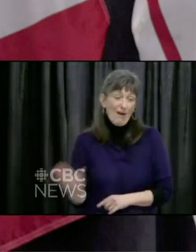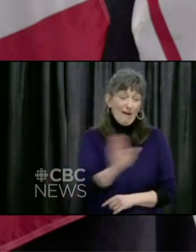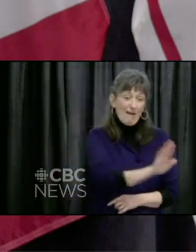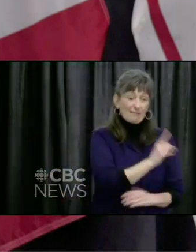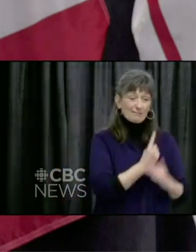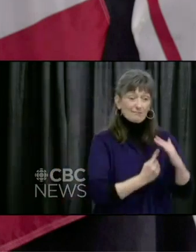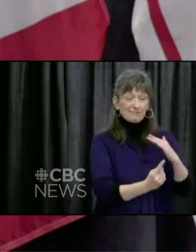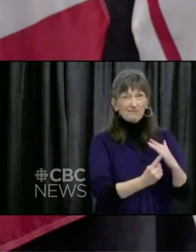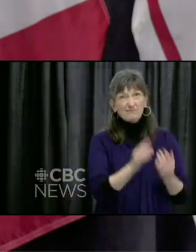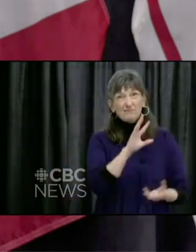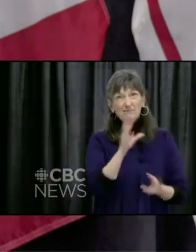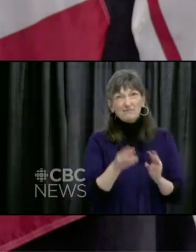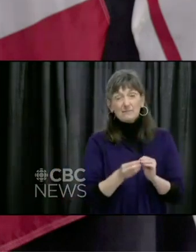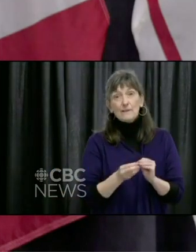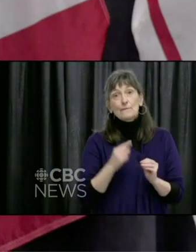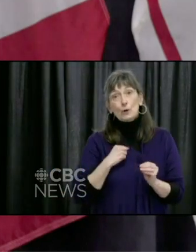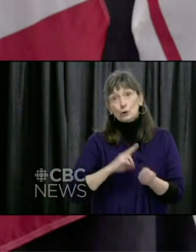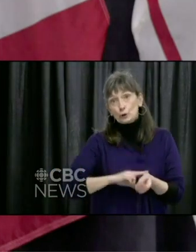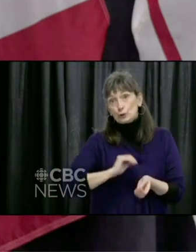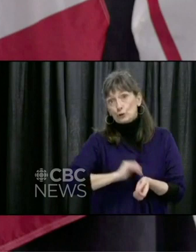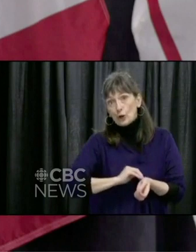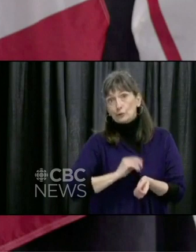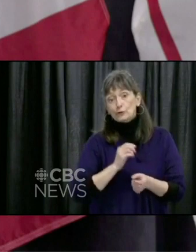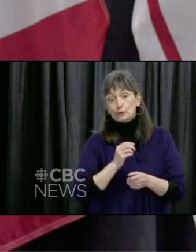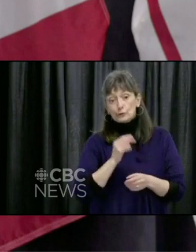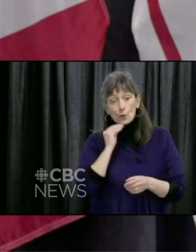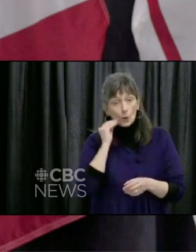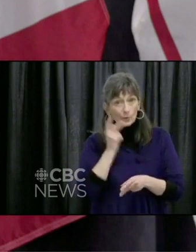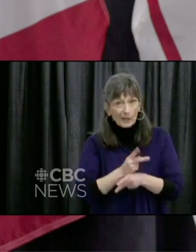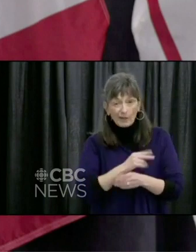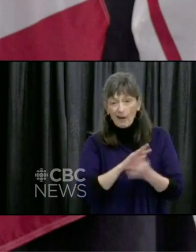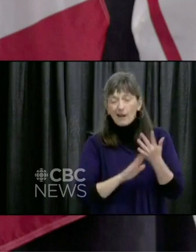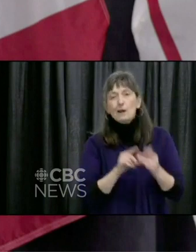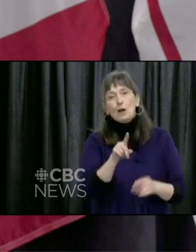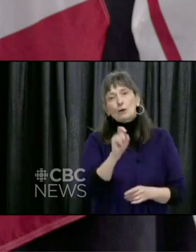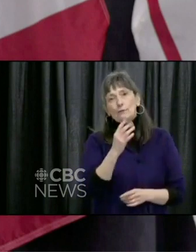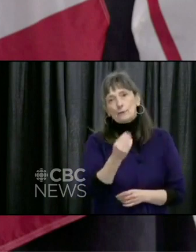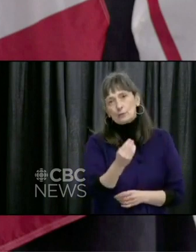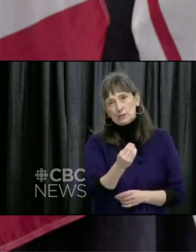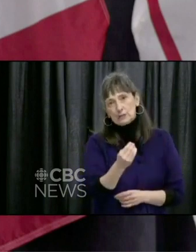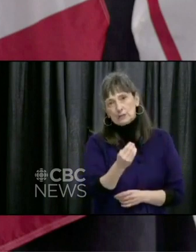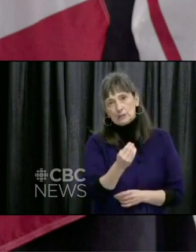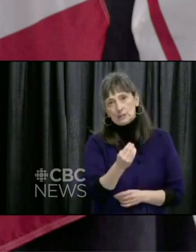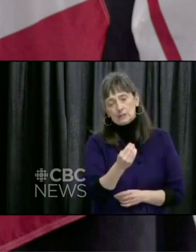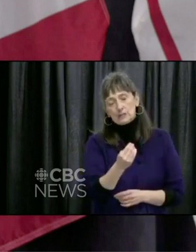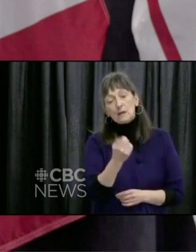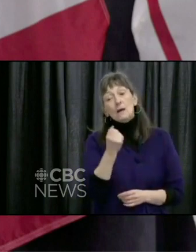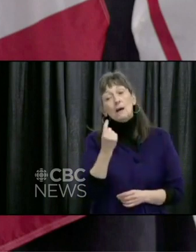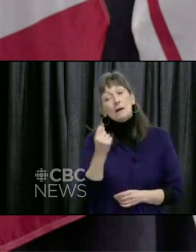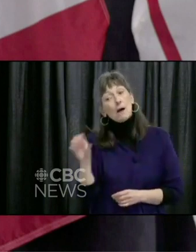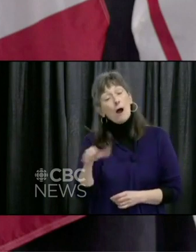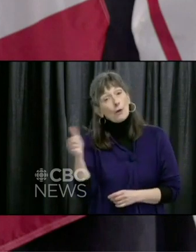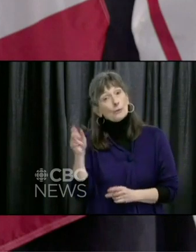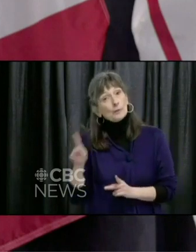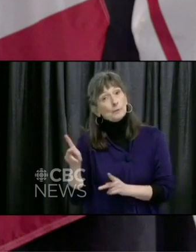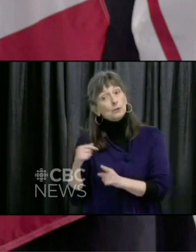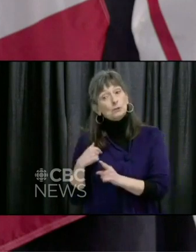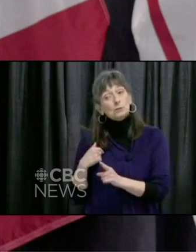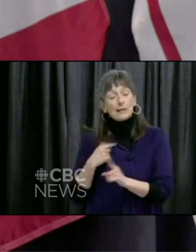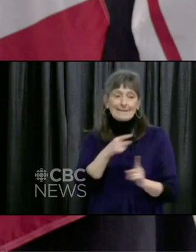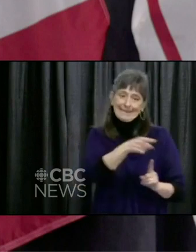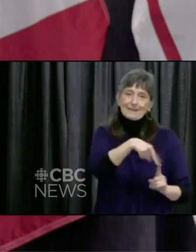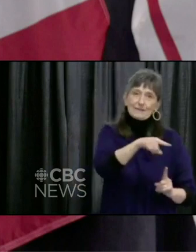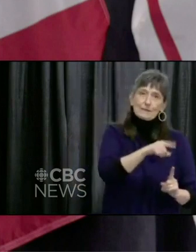a total of 114. That doesn't include people who have voluntarily, now been